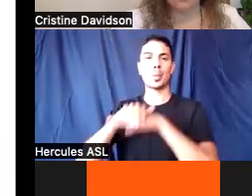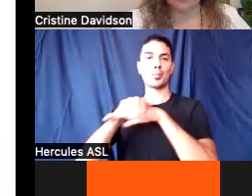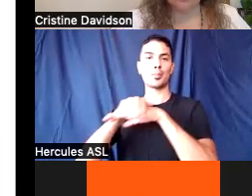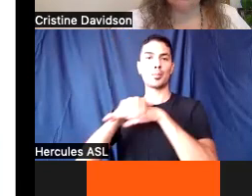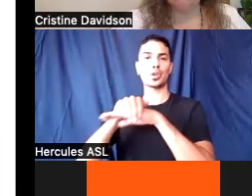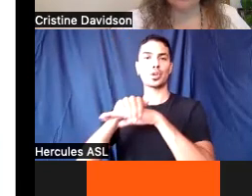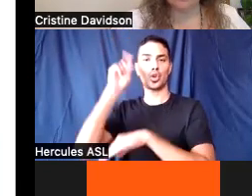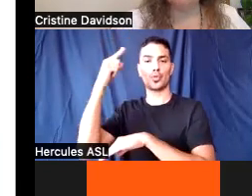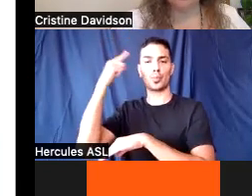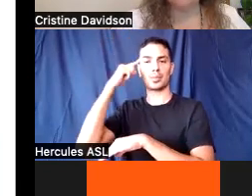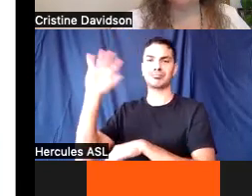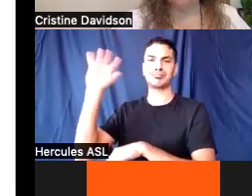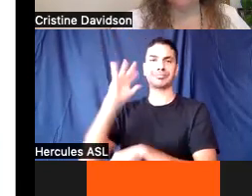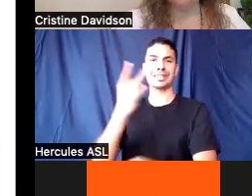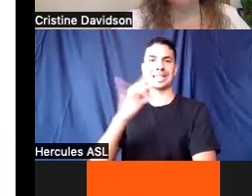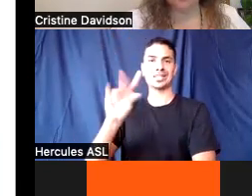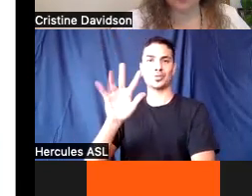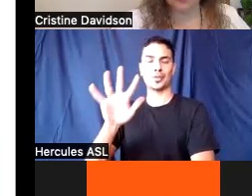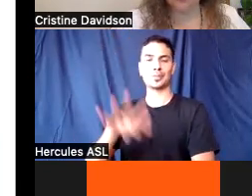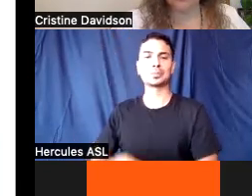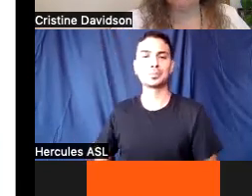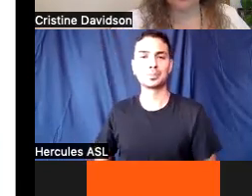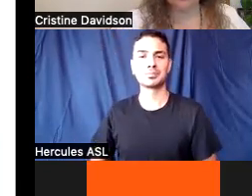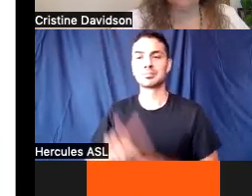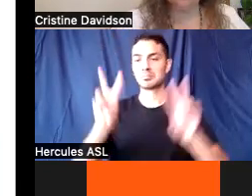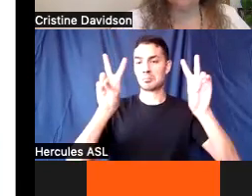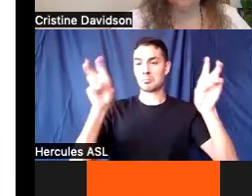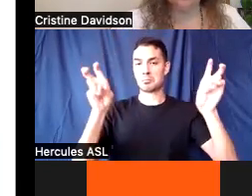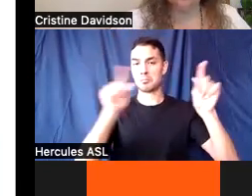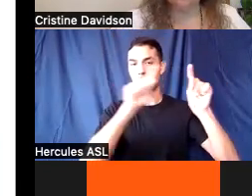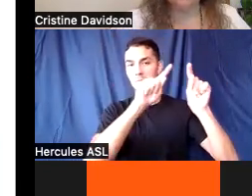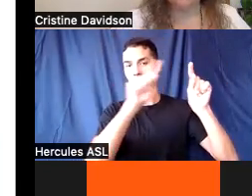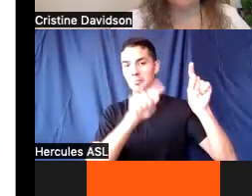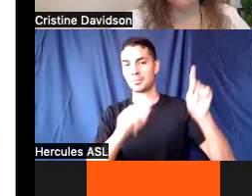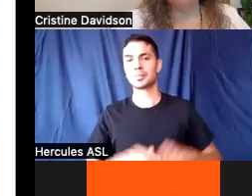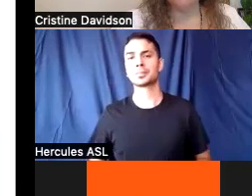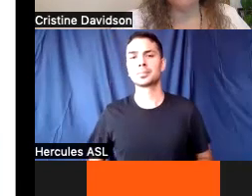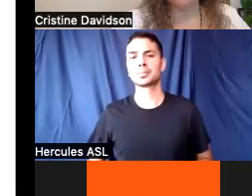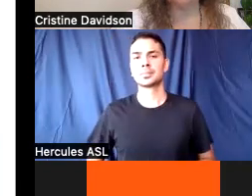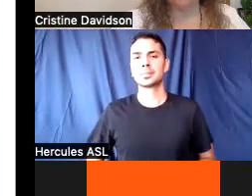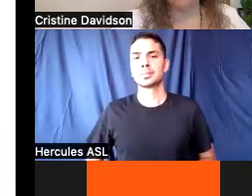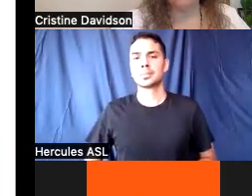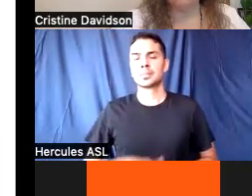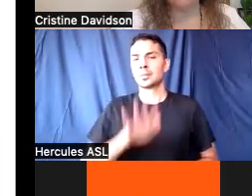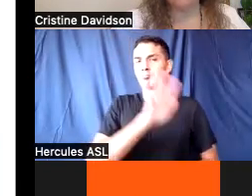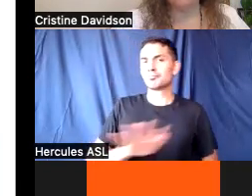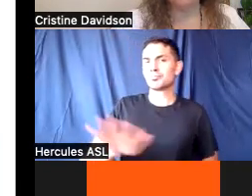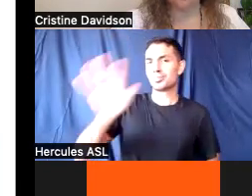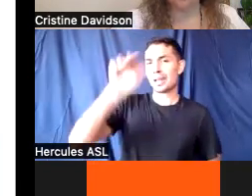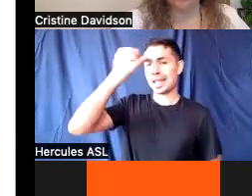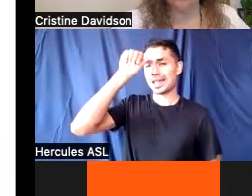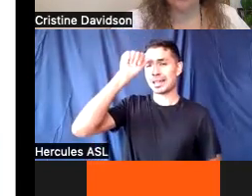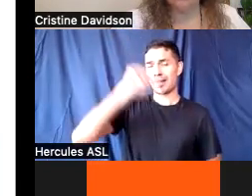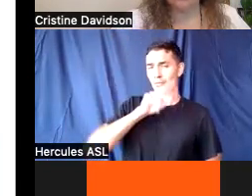breadth of India, and I have not seen one person who is a beggar, who is a thief. Such wealth I have seen in